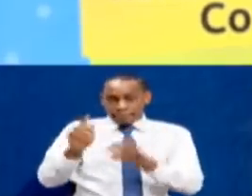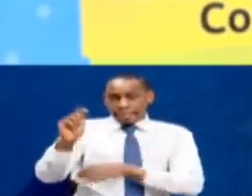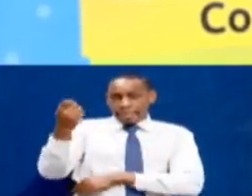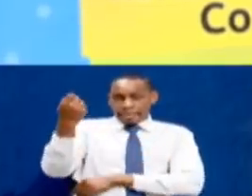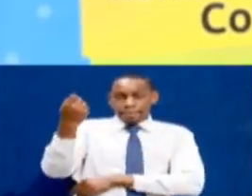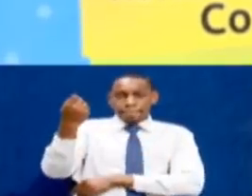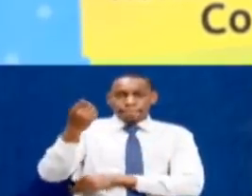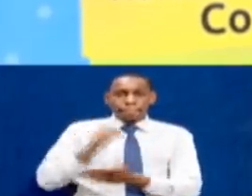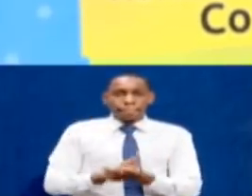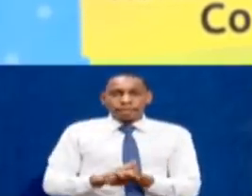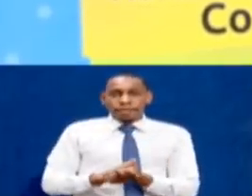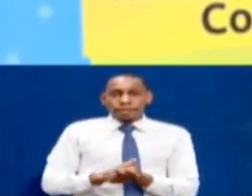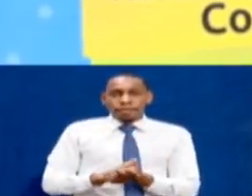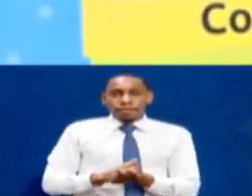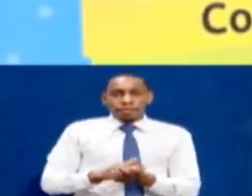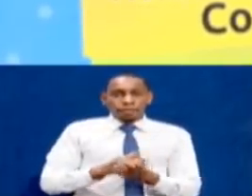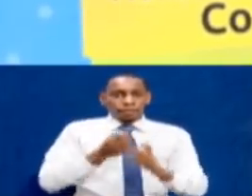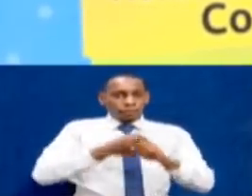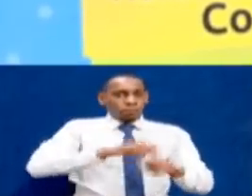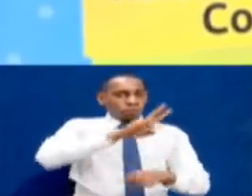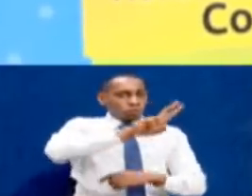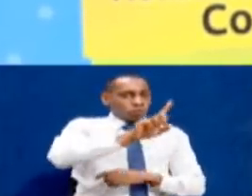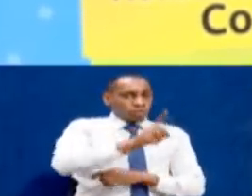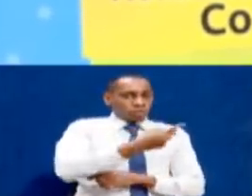country out of some